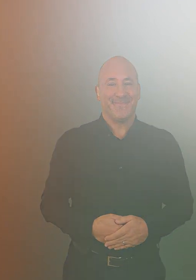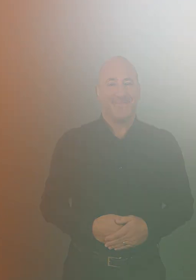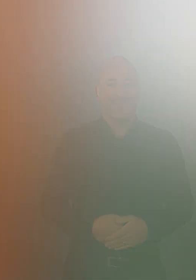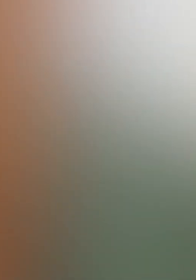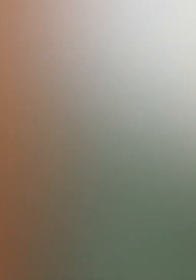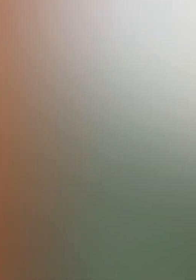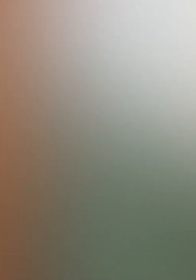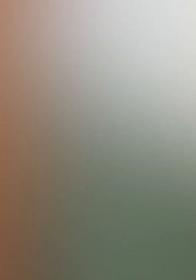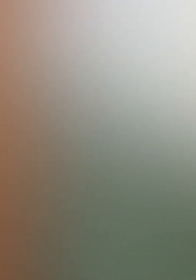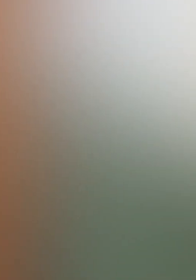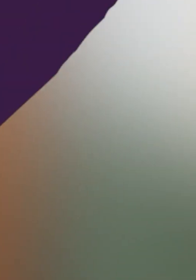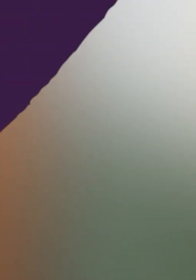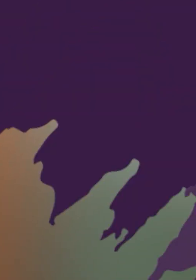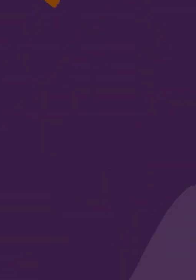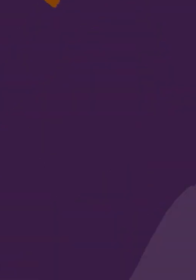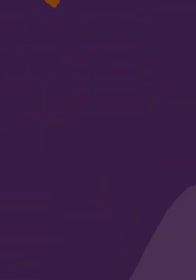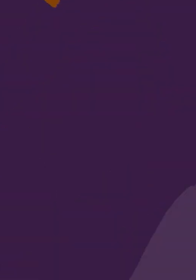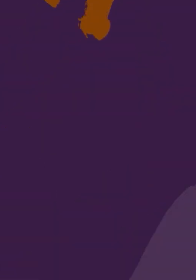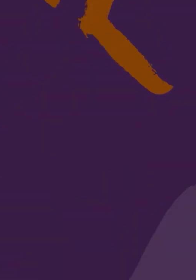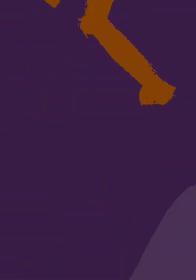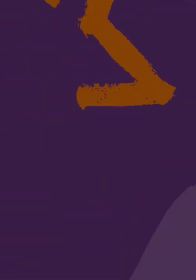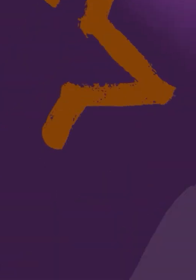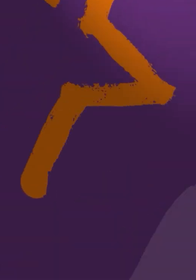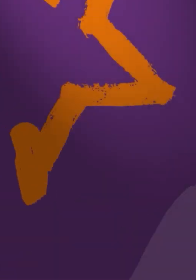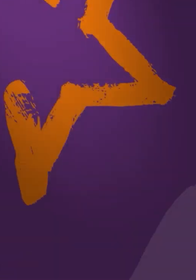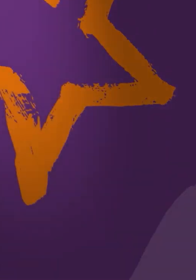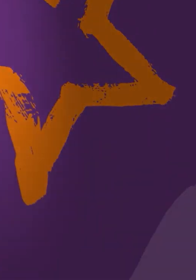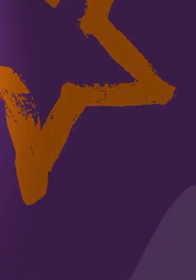recognition. Thank you.